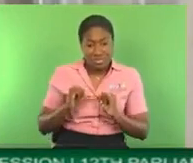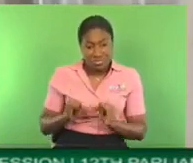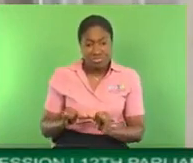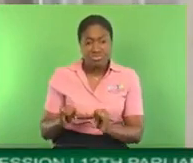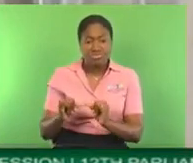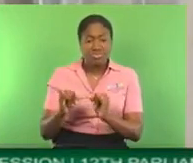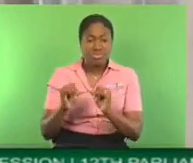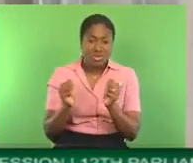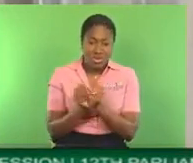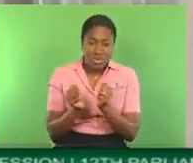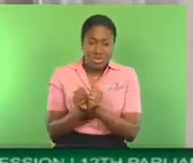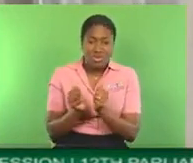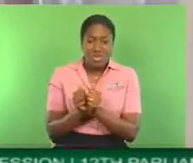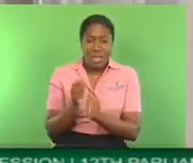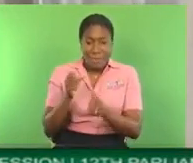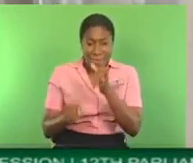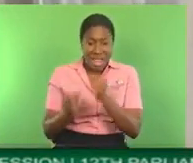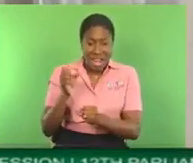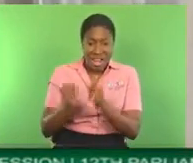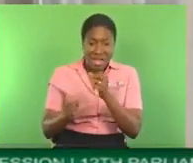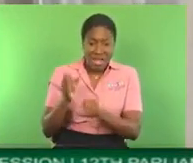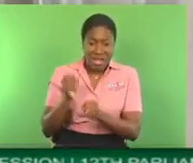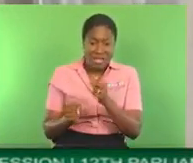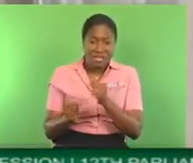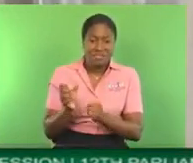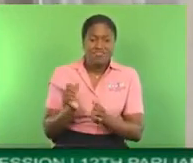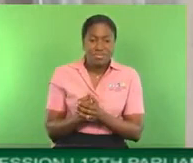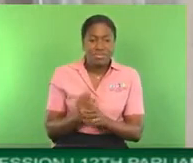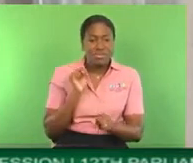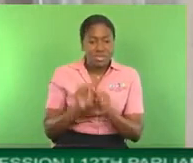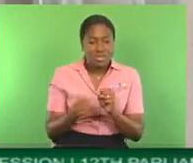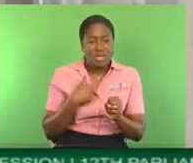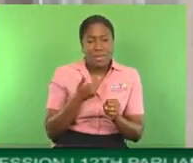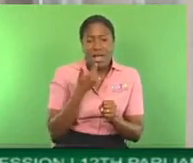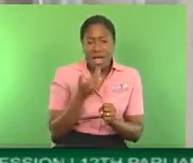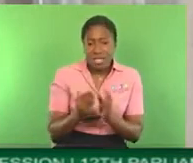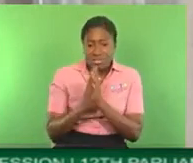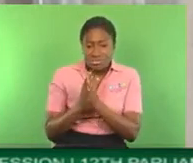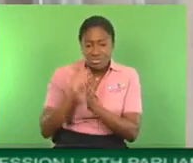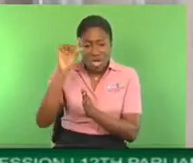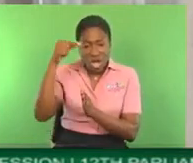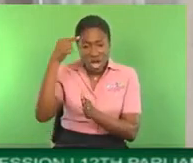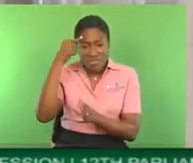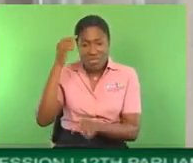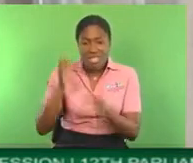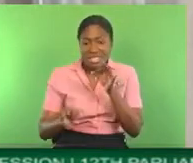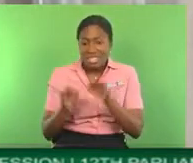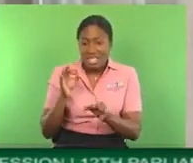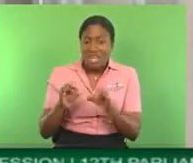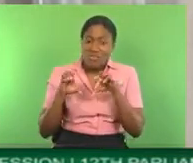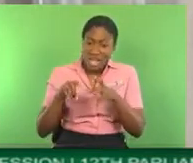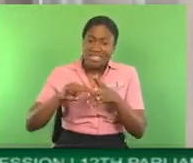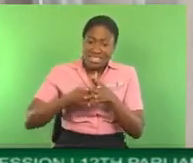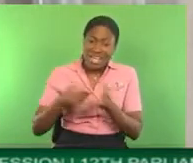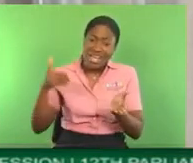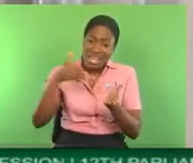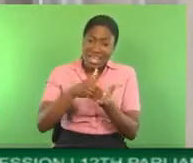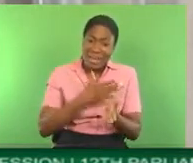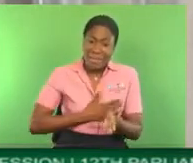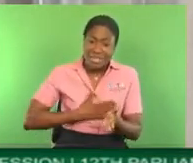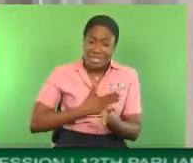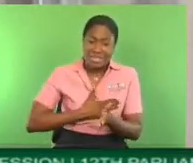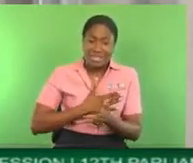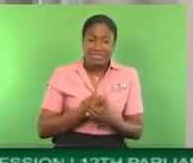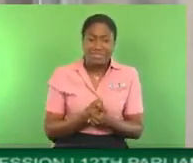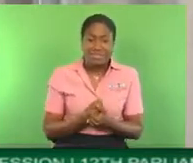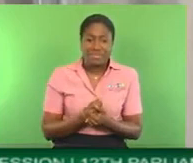on formula, on milk, basically. So I'm asking and pleading with the government if this could be restarted, please. And